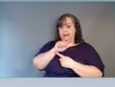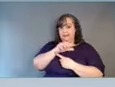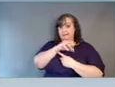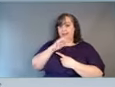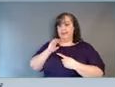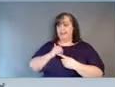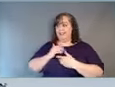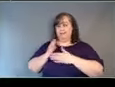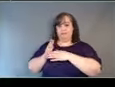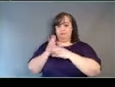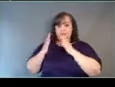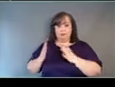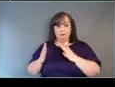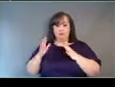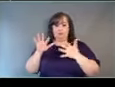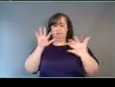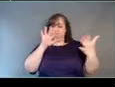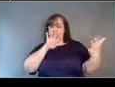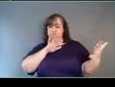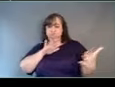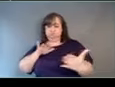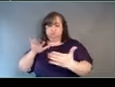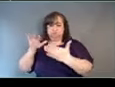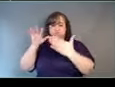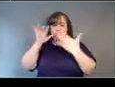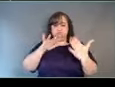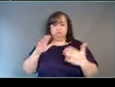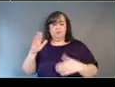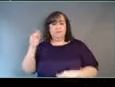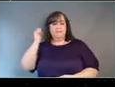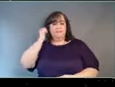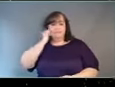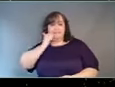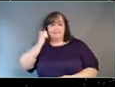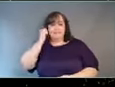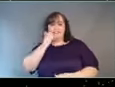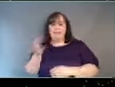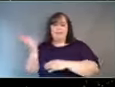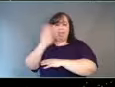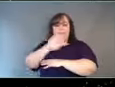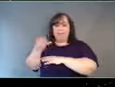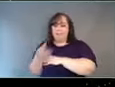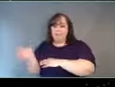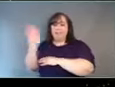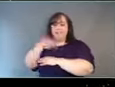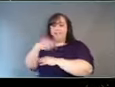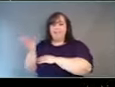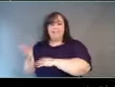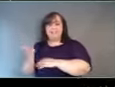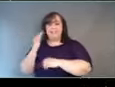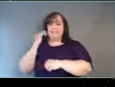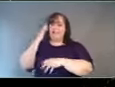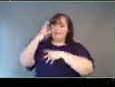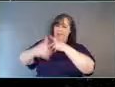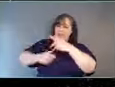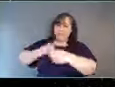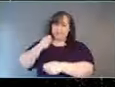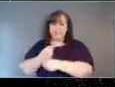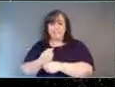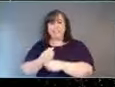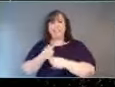and using ground-based telescopes, we've already found